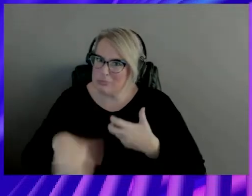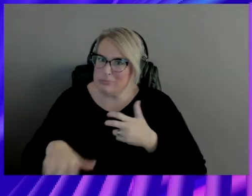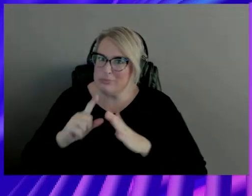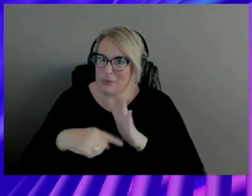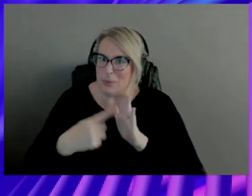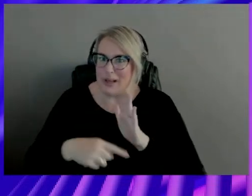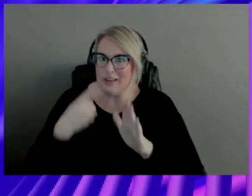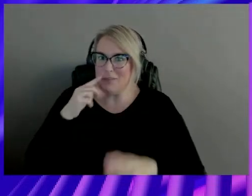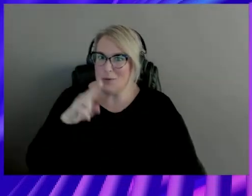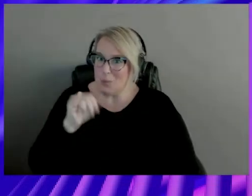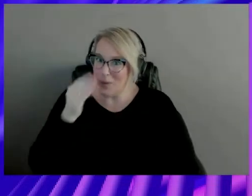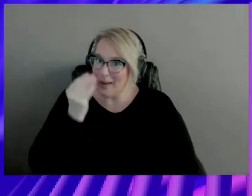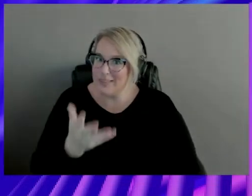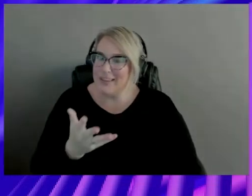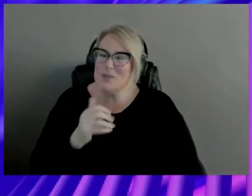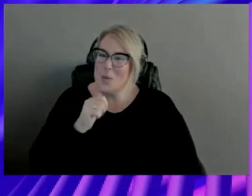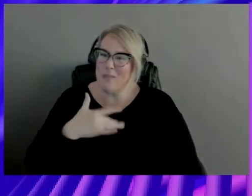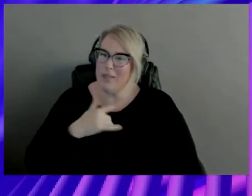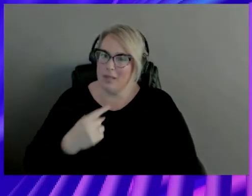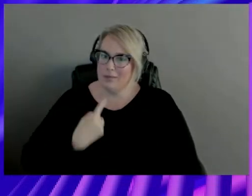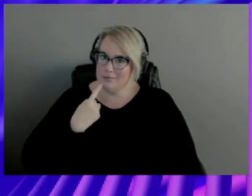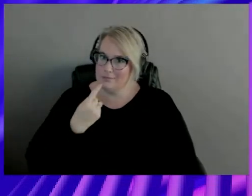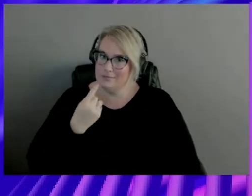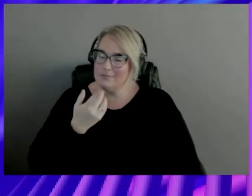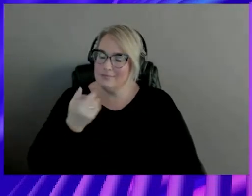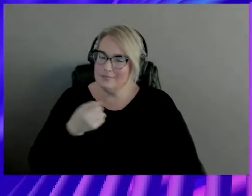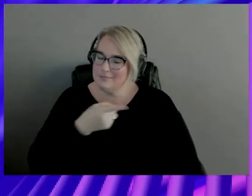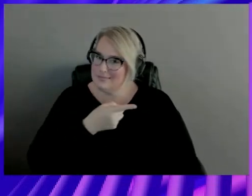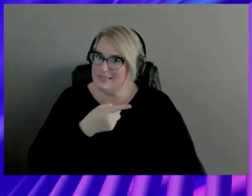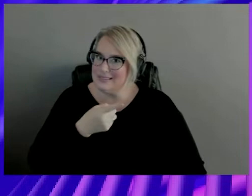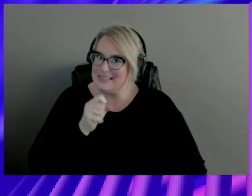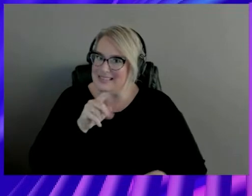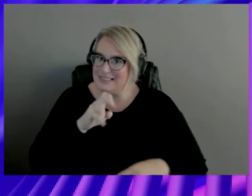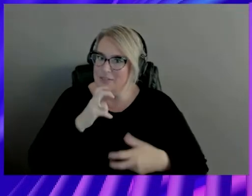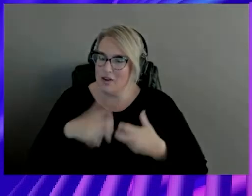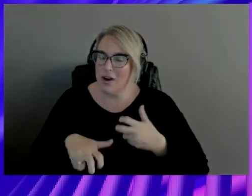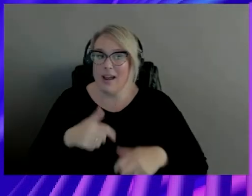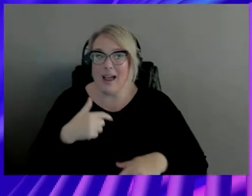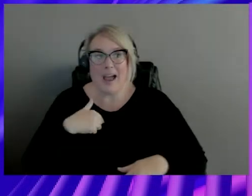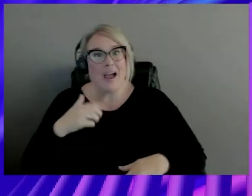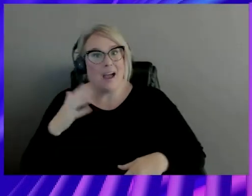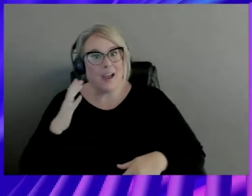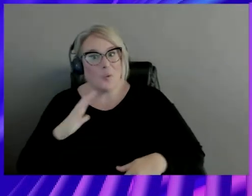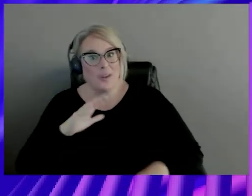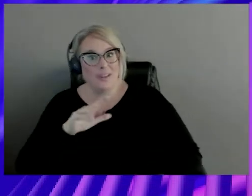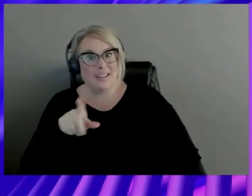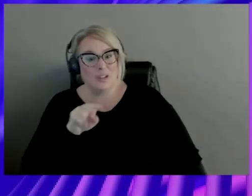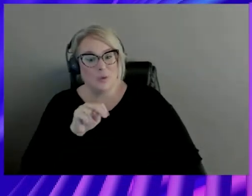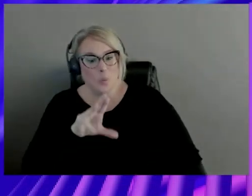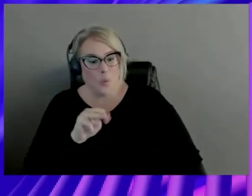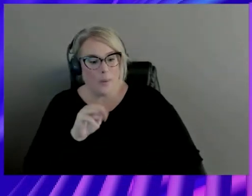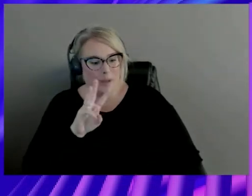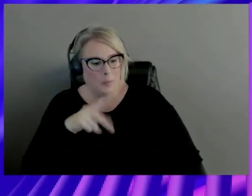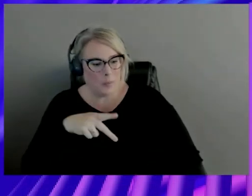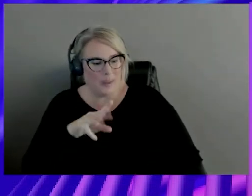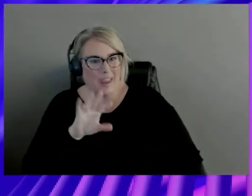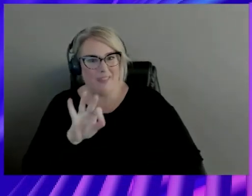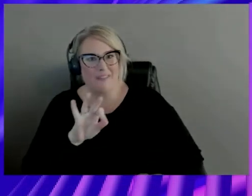So don't take it personally. He's just very harsh. I used to have to take Norm's WPF designs and then actually, fix them.